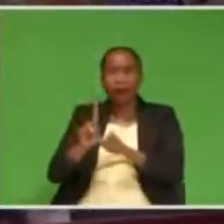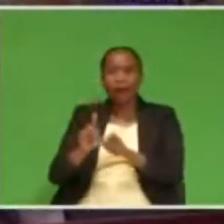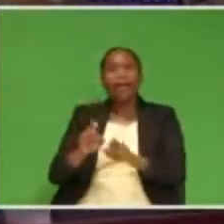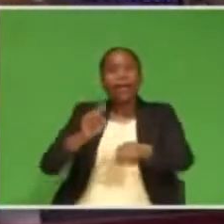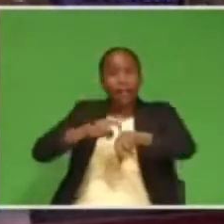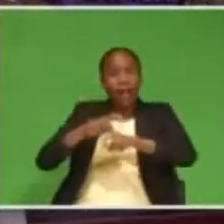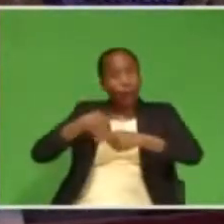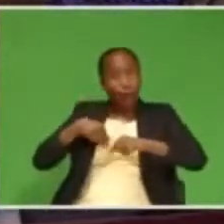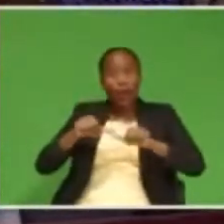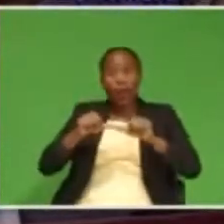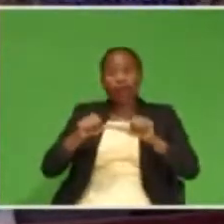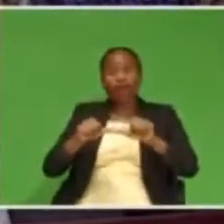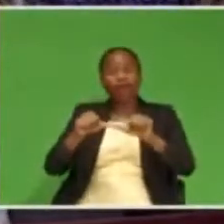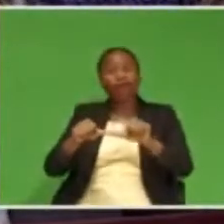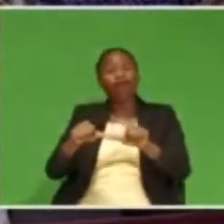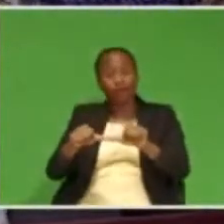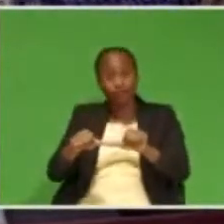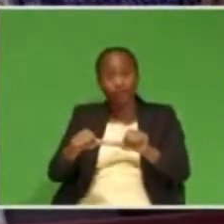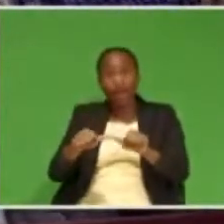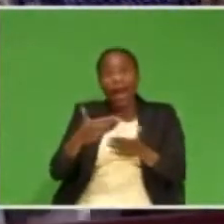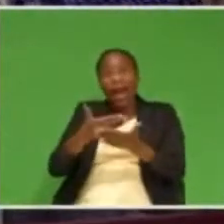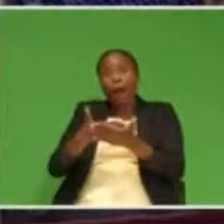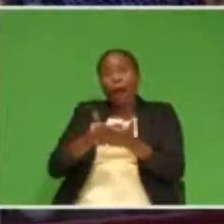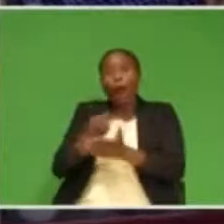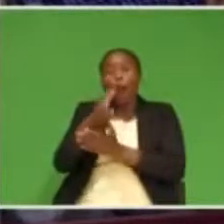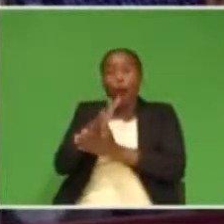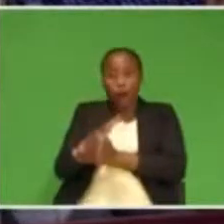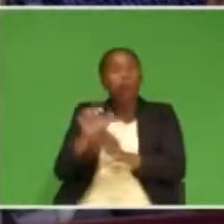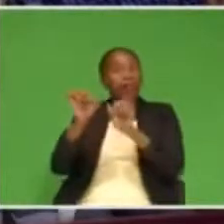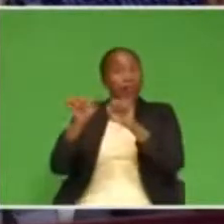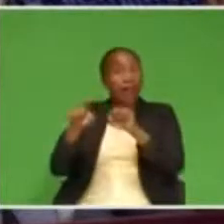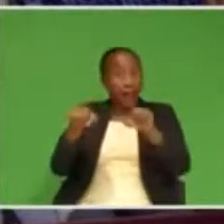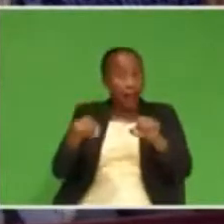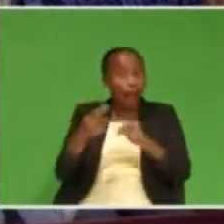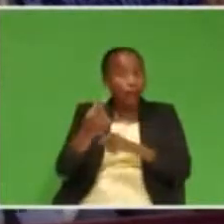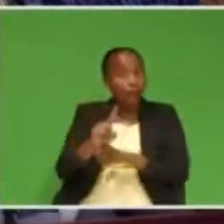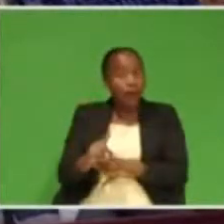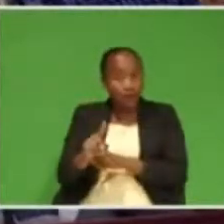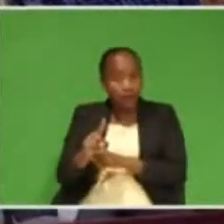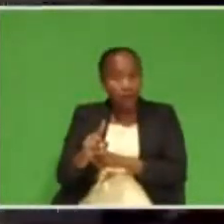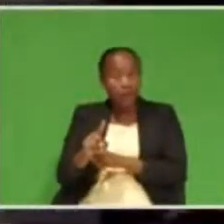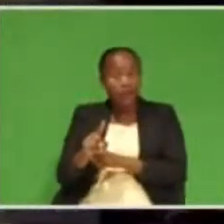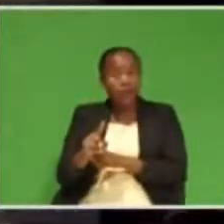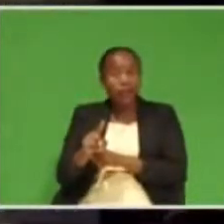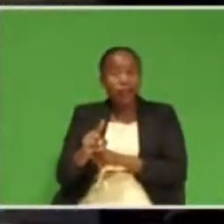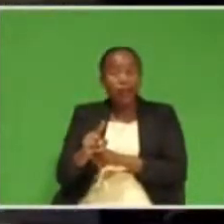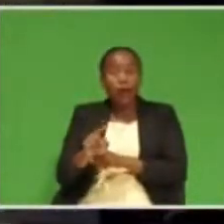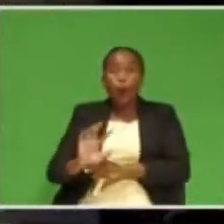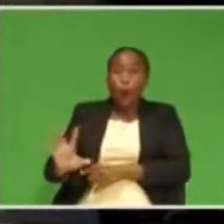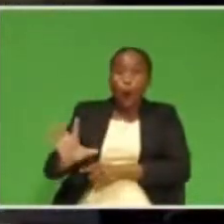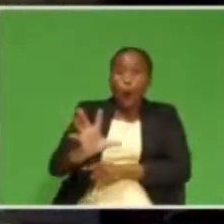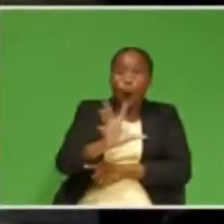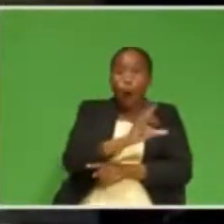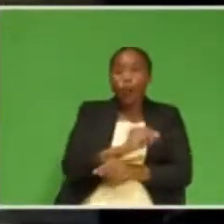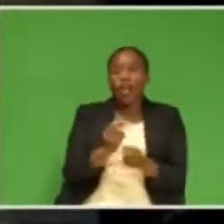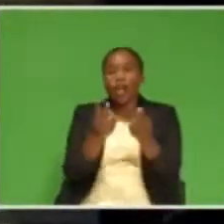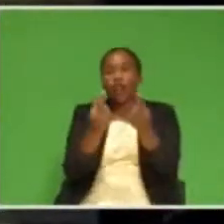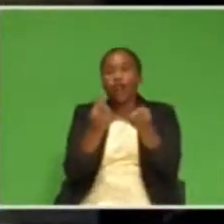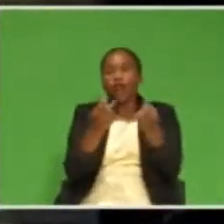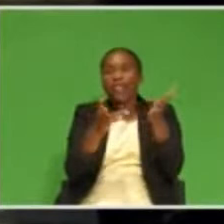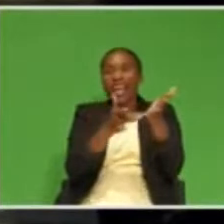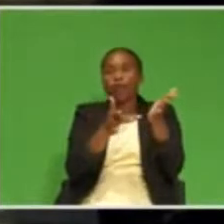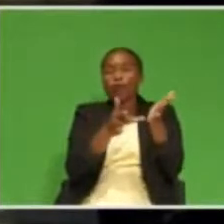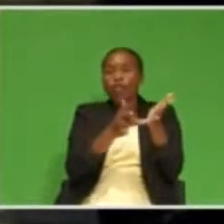on, we will be able, yes, to address all these new